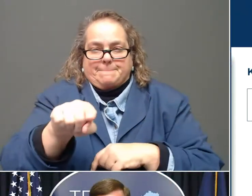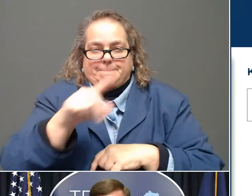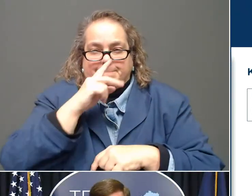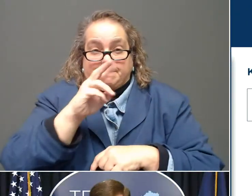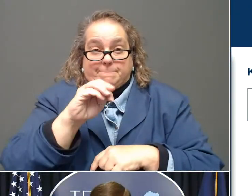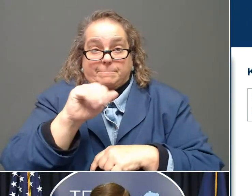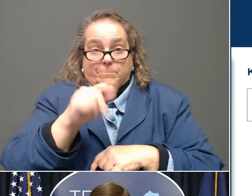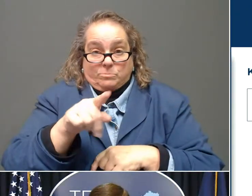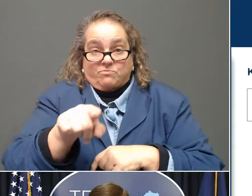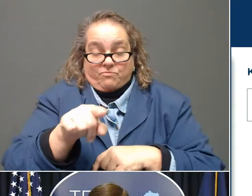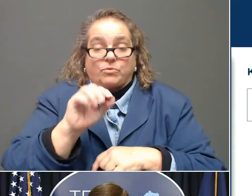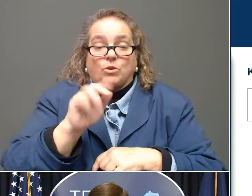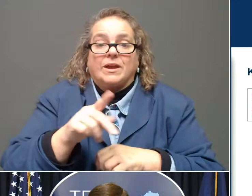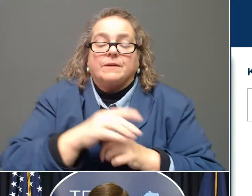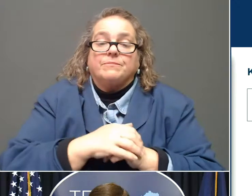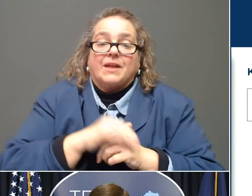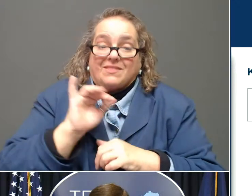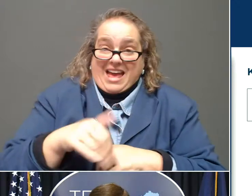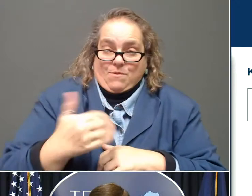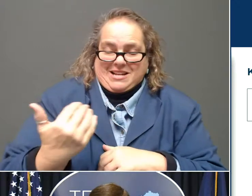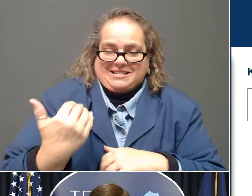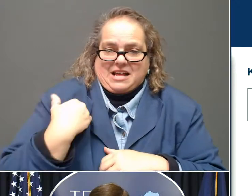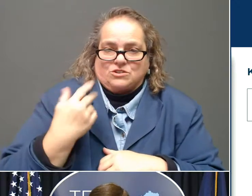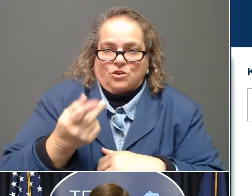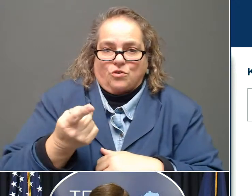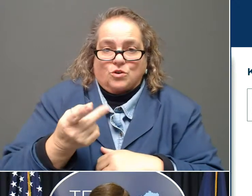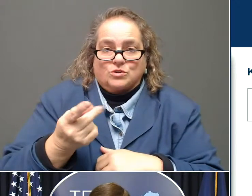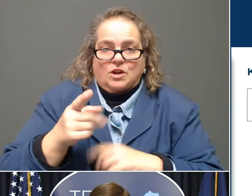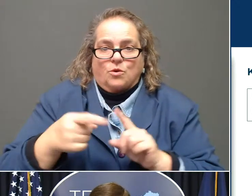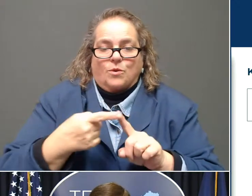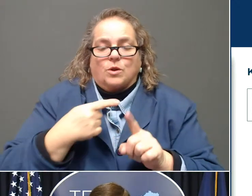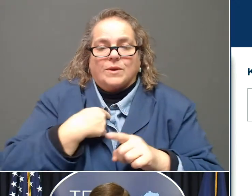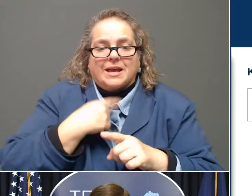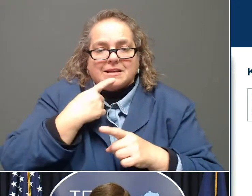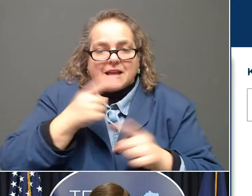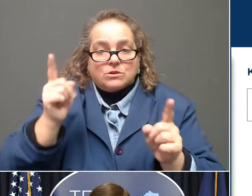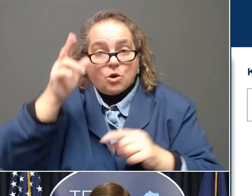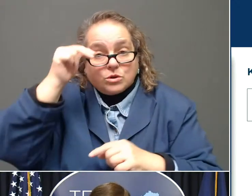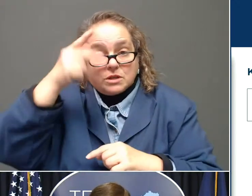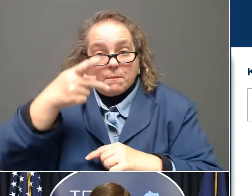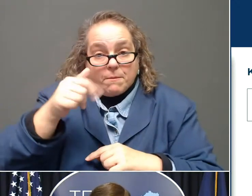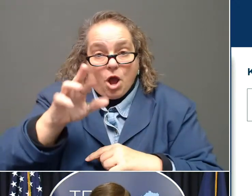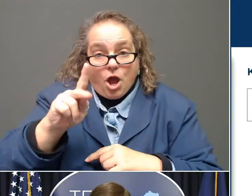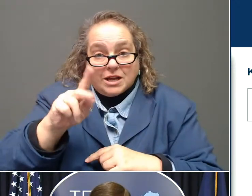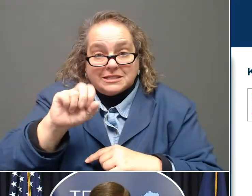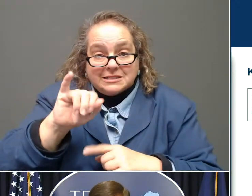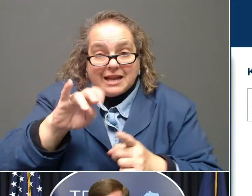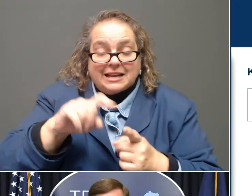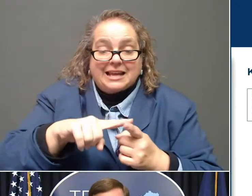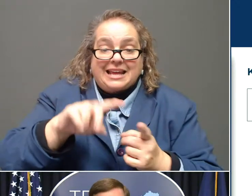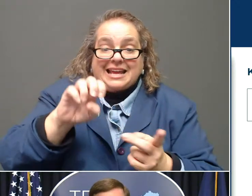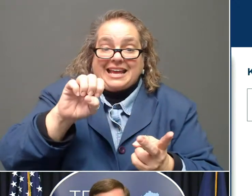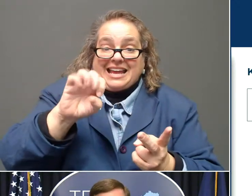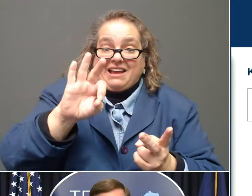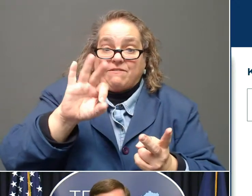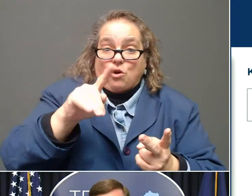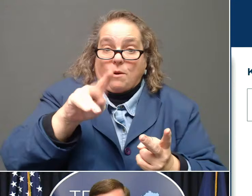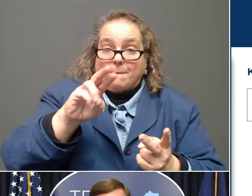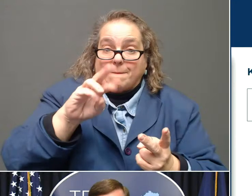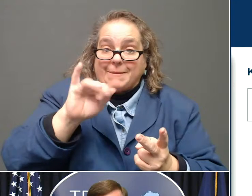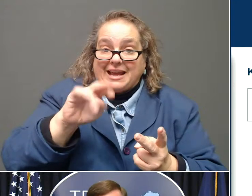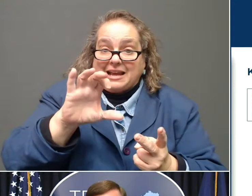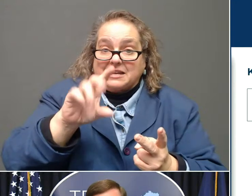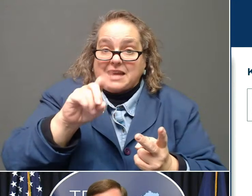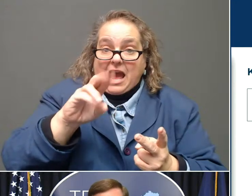loves you so much. All right, in other good news, we continue to fill out our map on